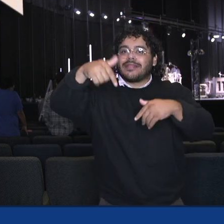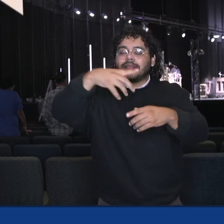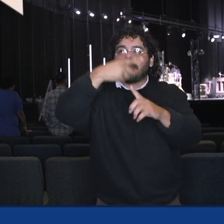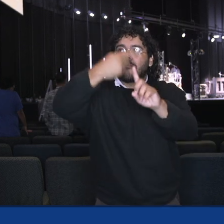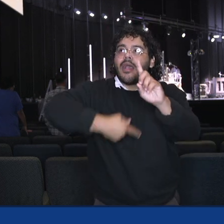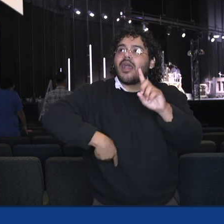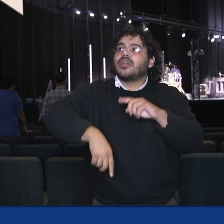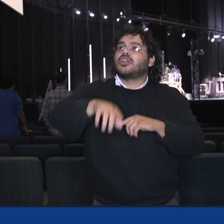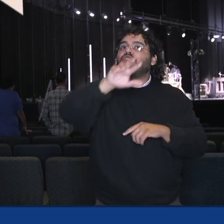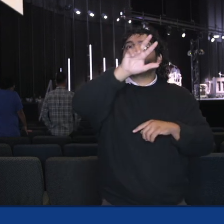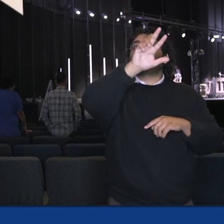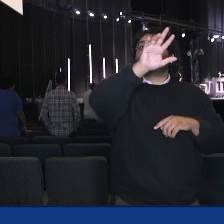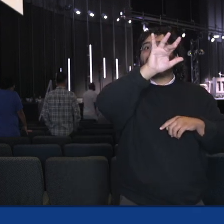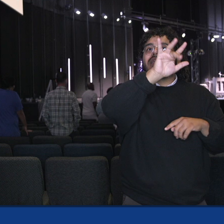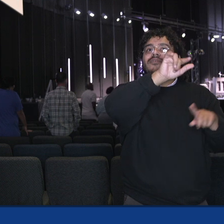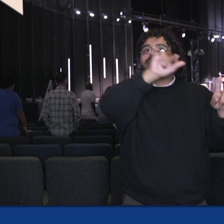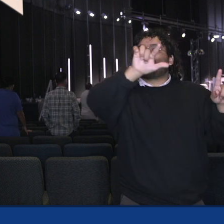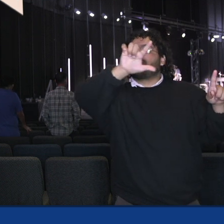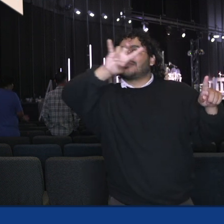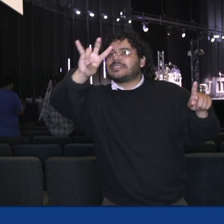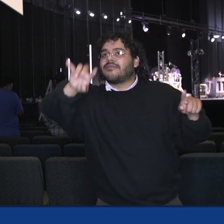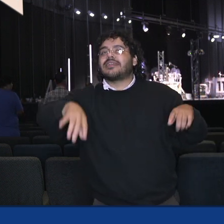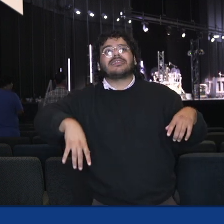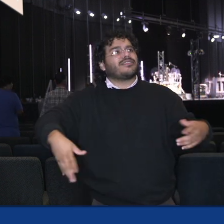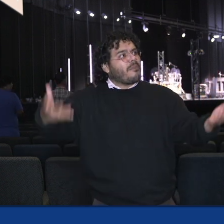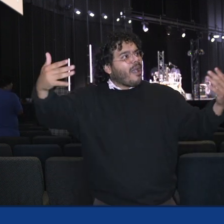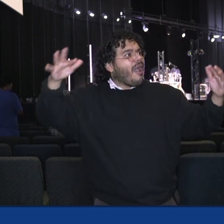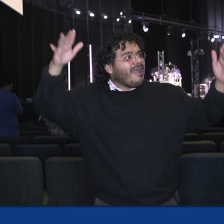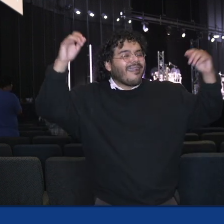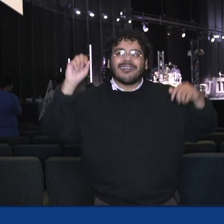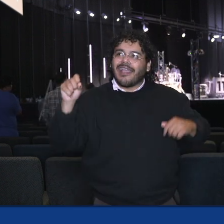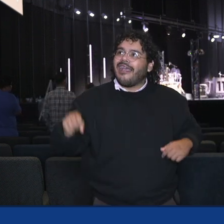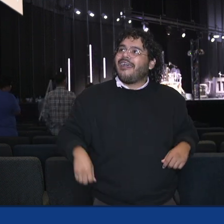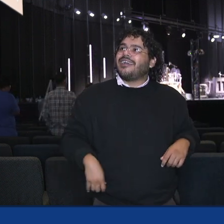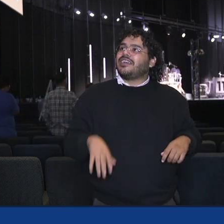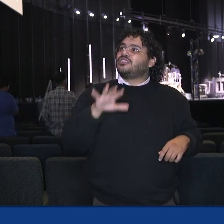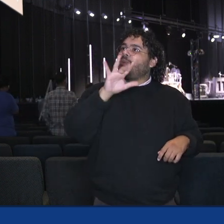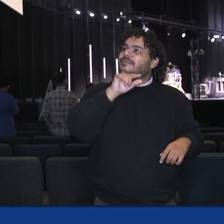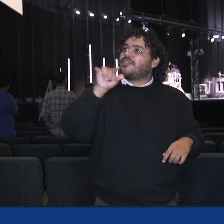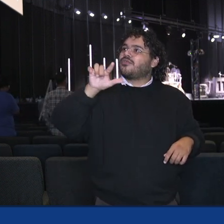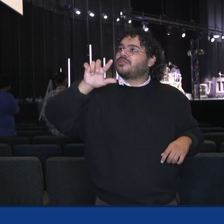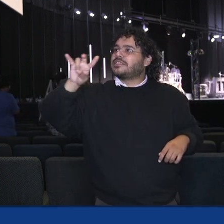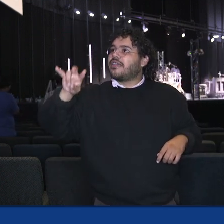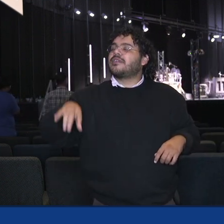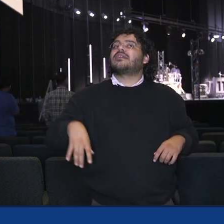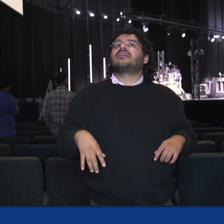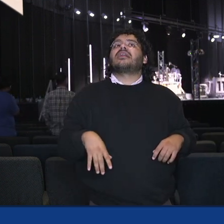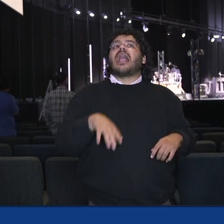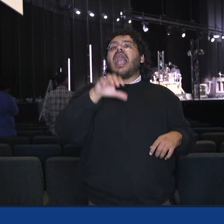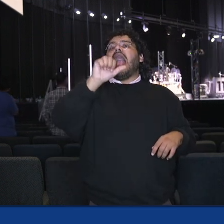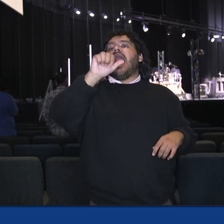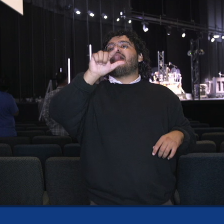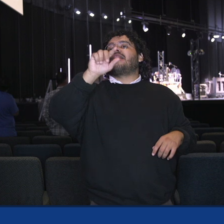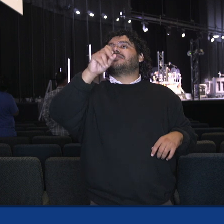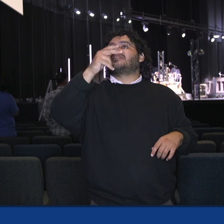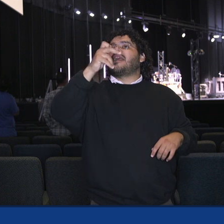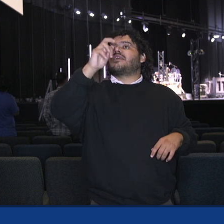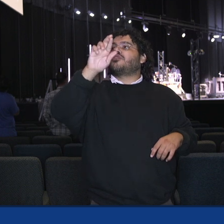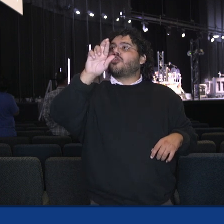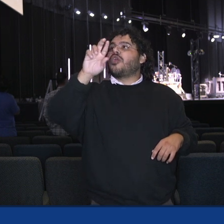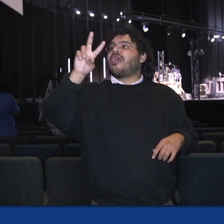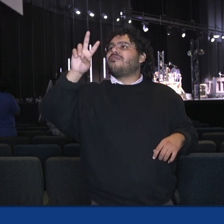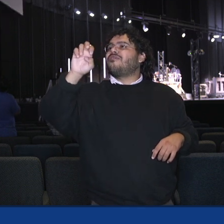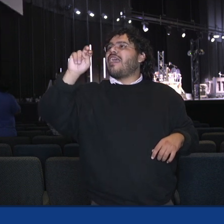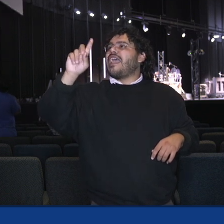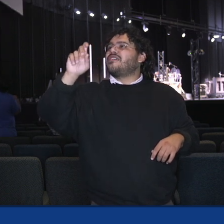the 27th. Come on. Yeah. We have Alexander Venter. He is